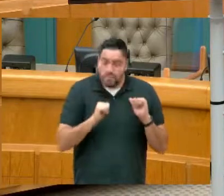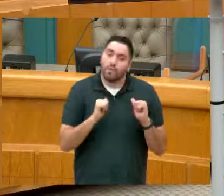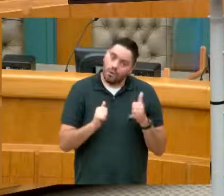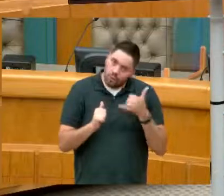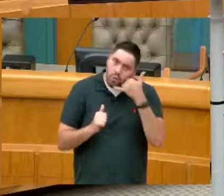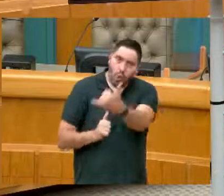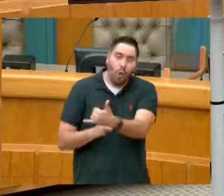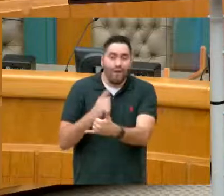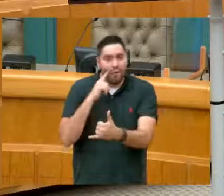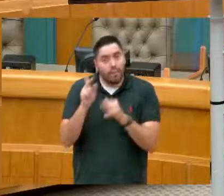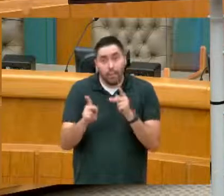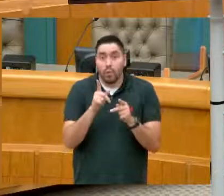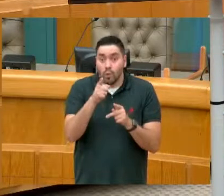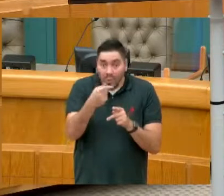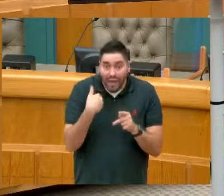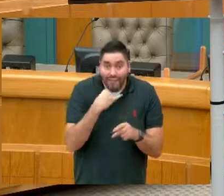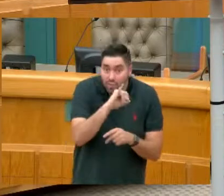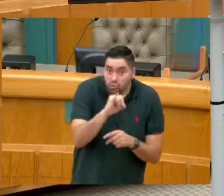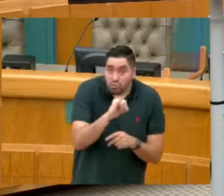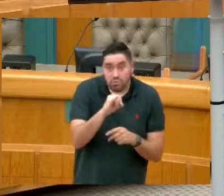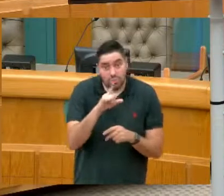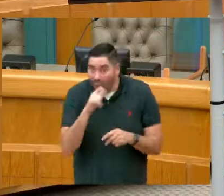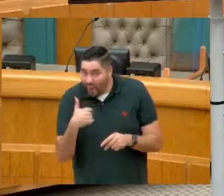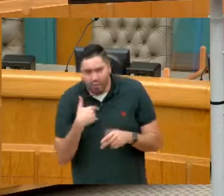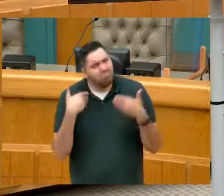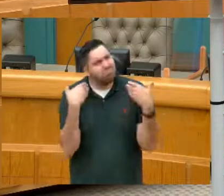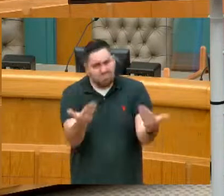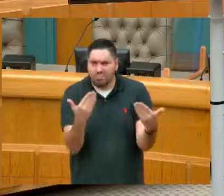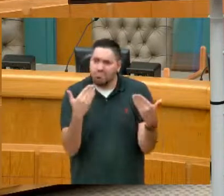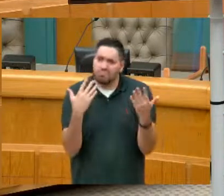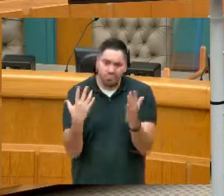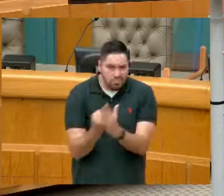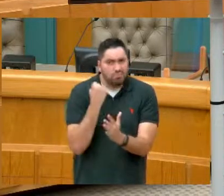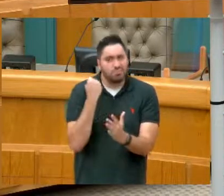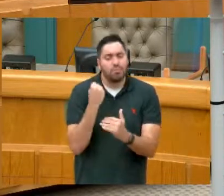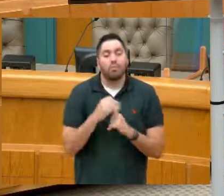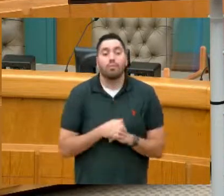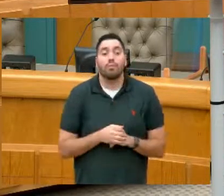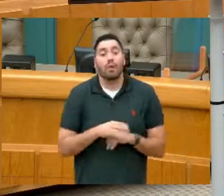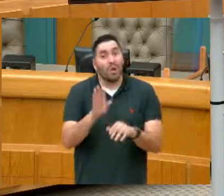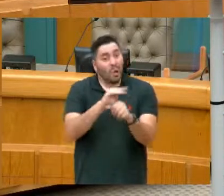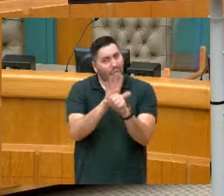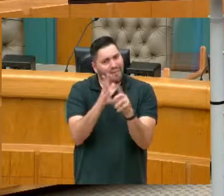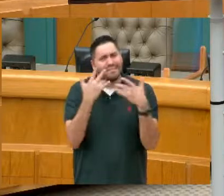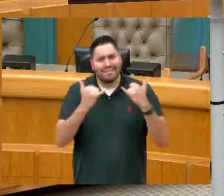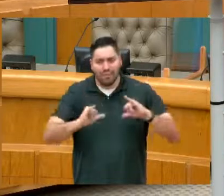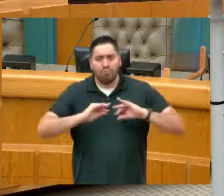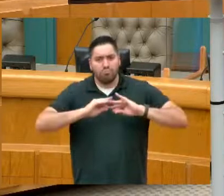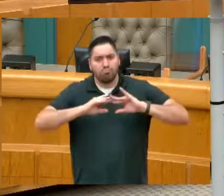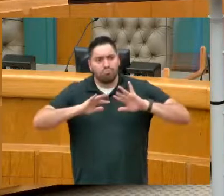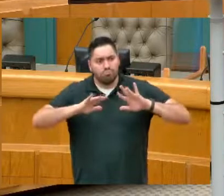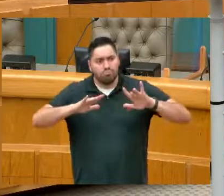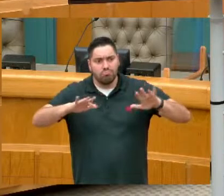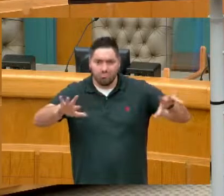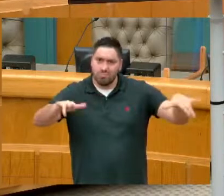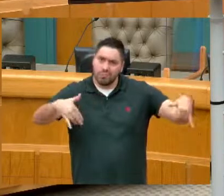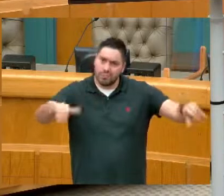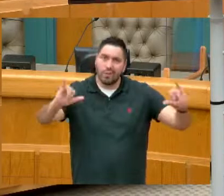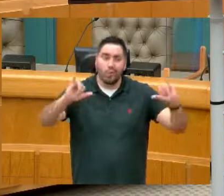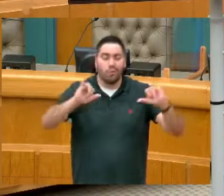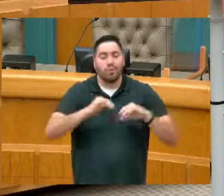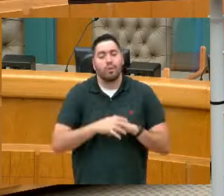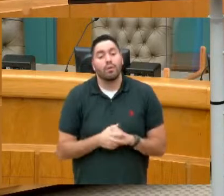8 to 5. COVID-19 patients are encouraged to call the 361-826-8255